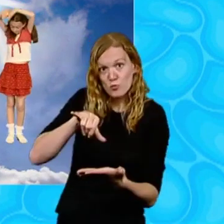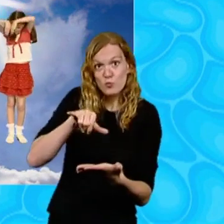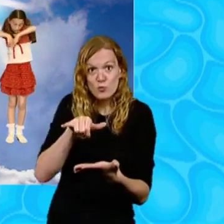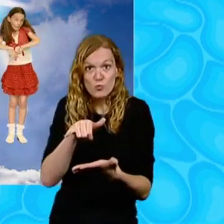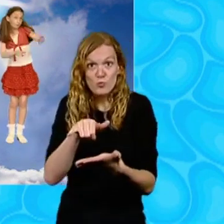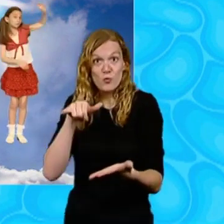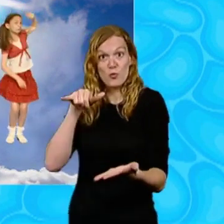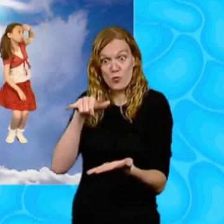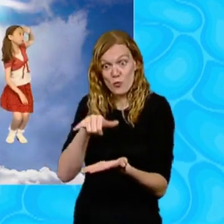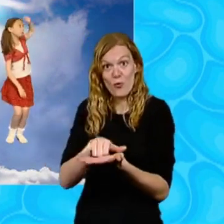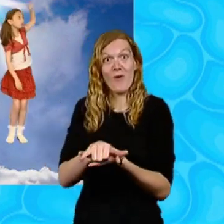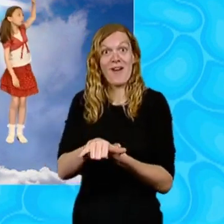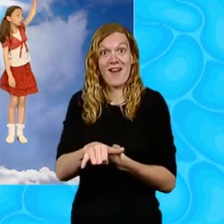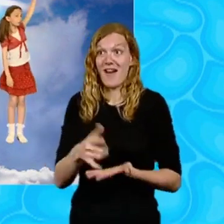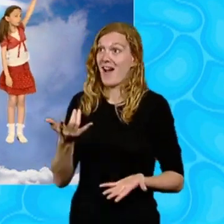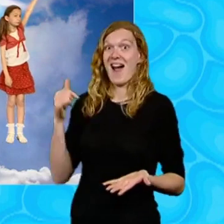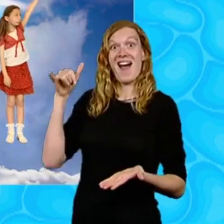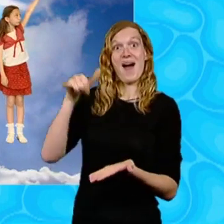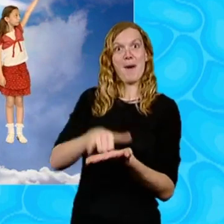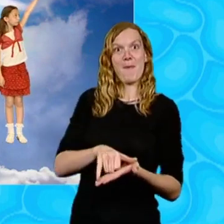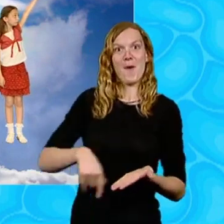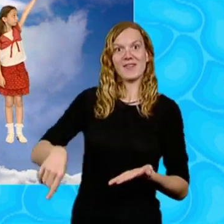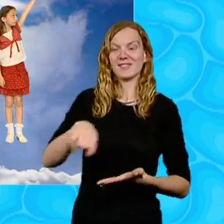know at the airport.